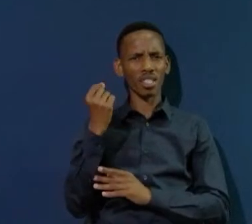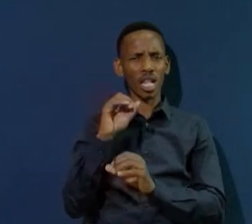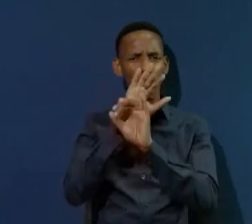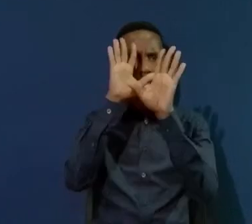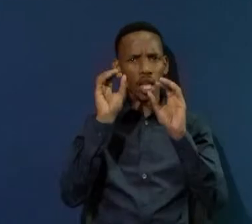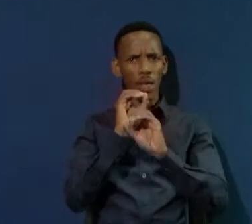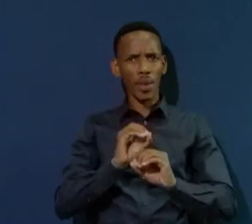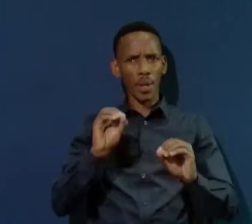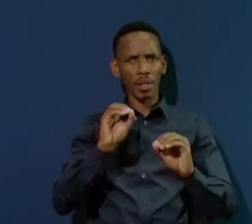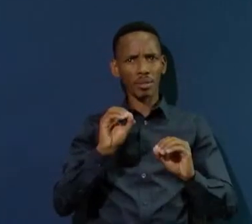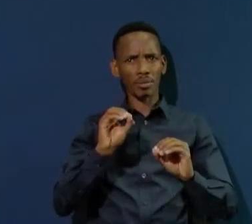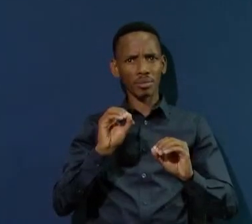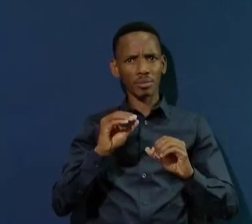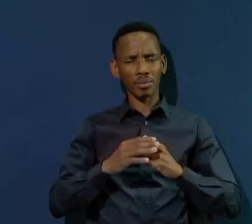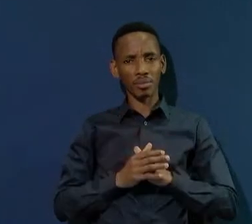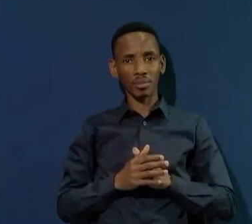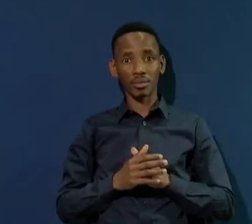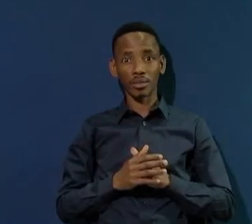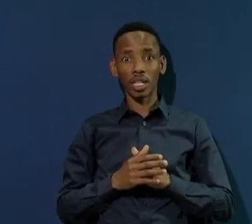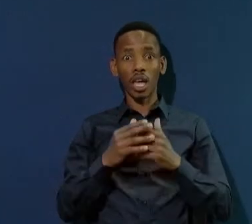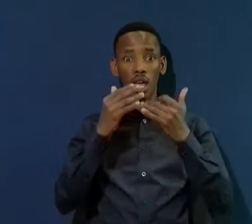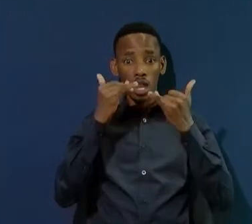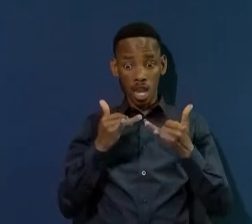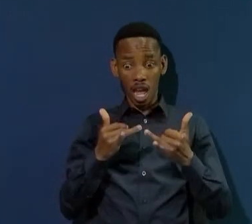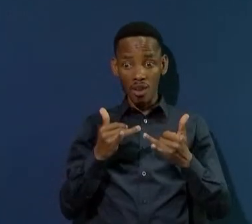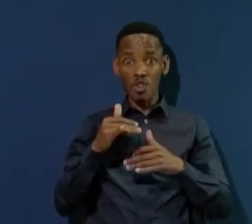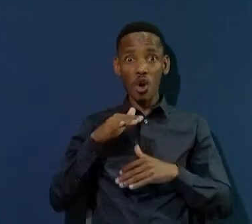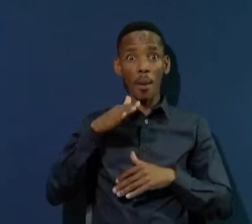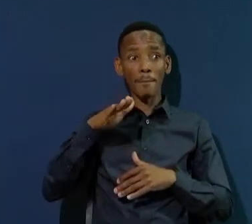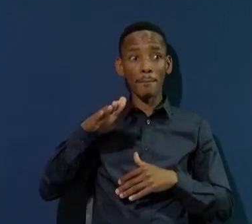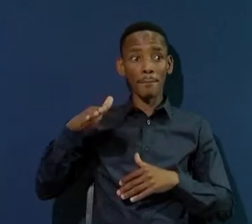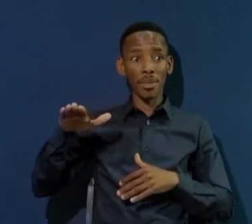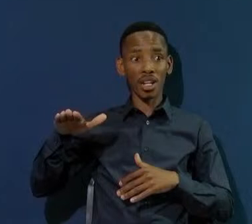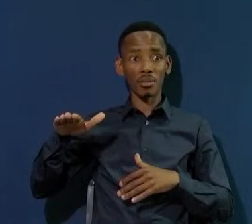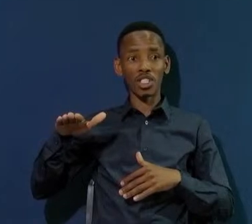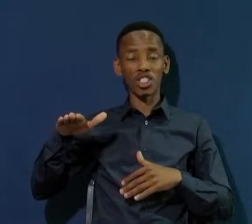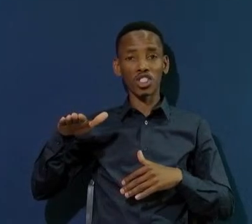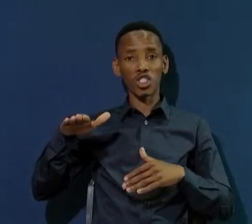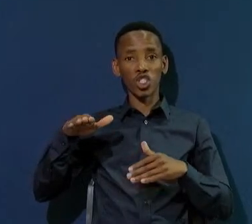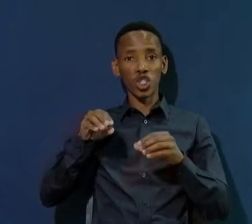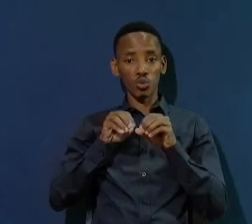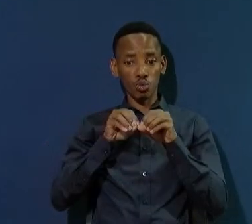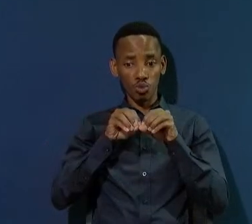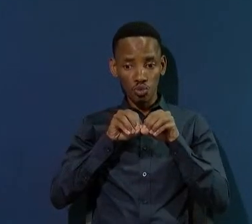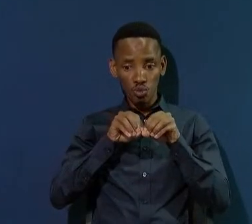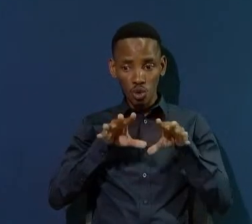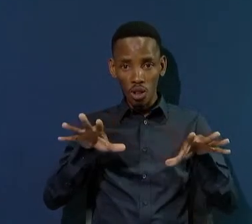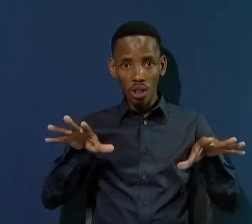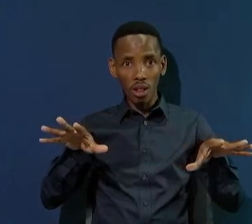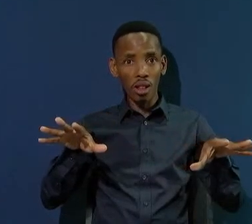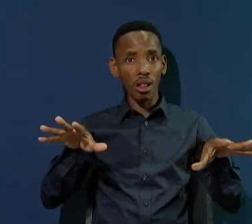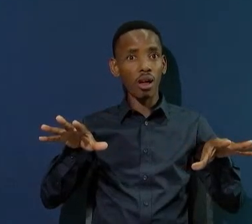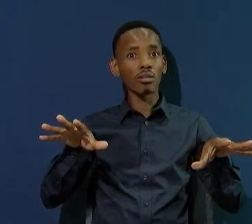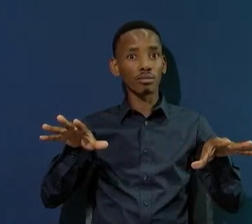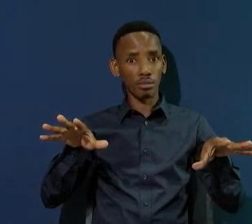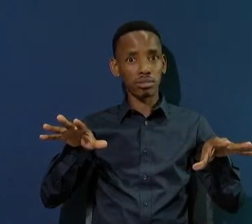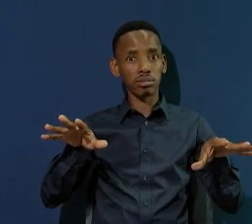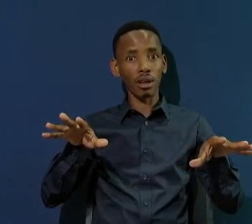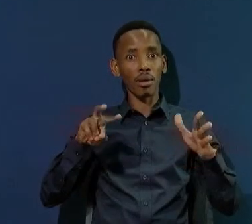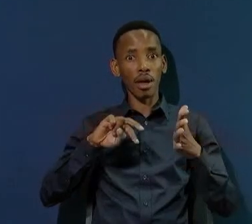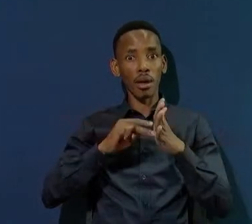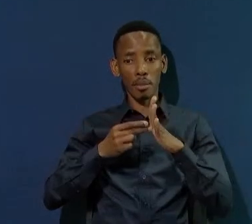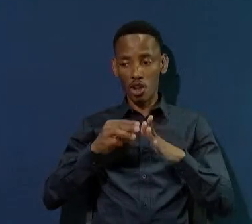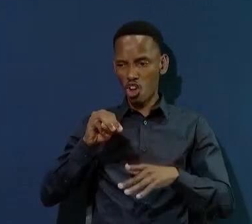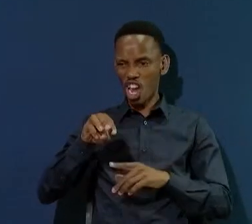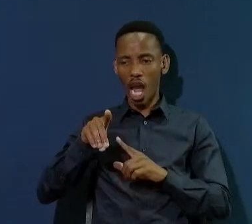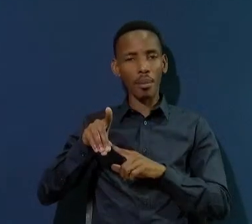botsa gore following the dissolution of parliament kana go raya gore yaanong ba latlhetse ka ga no bua ka teng kana gongwe they've been relieved